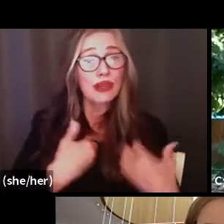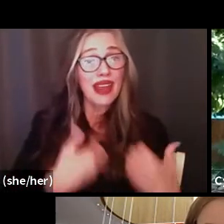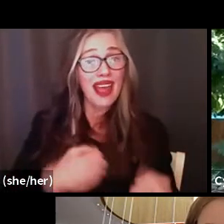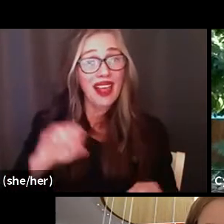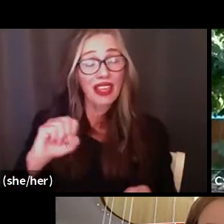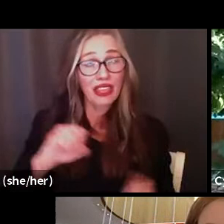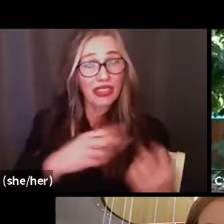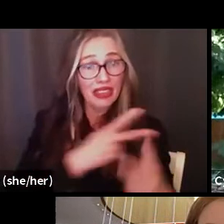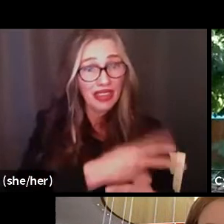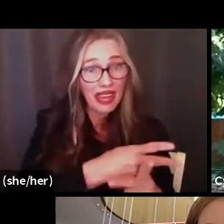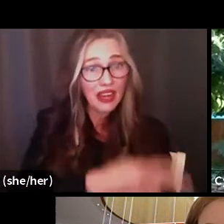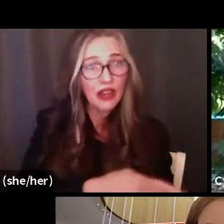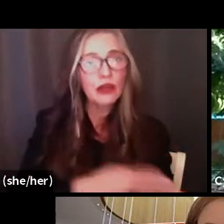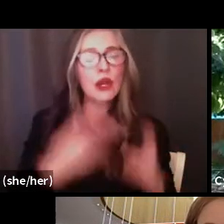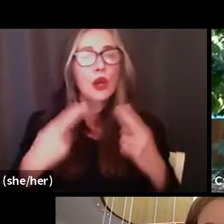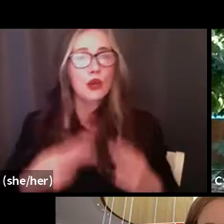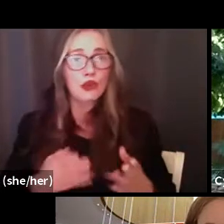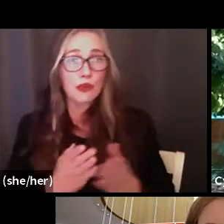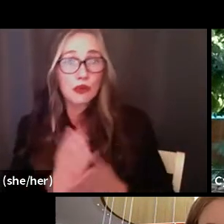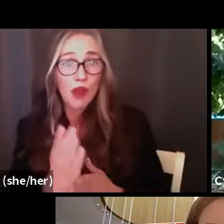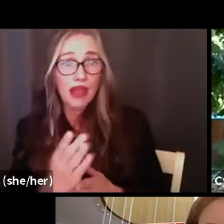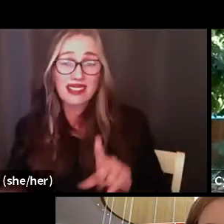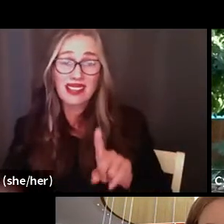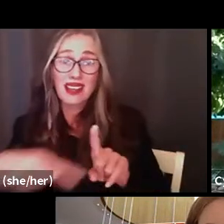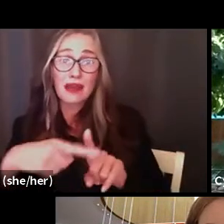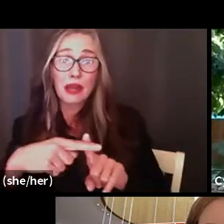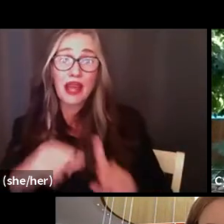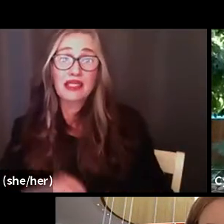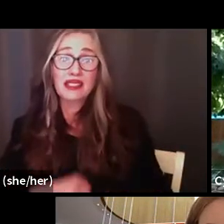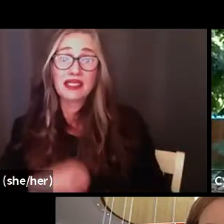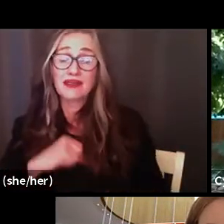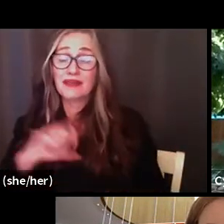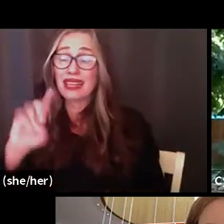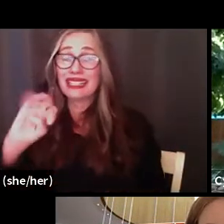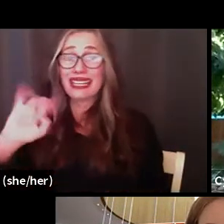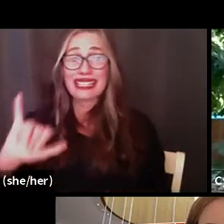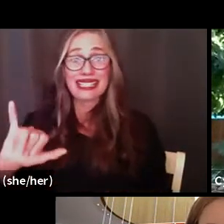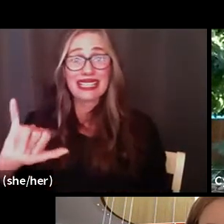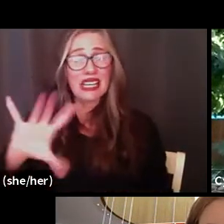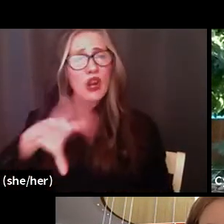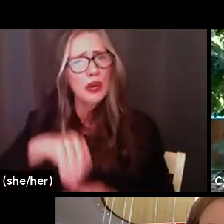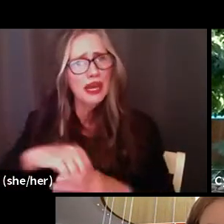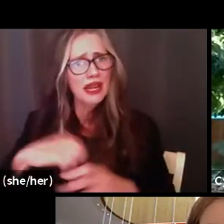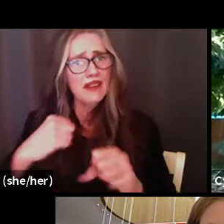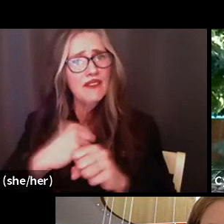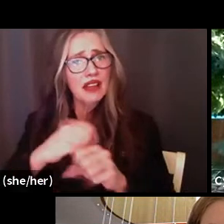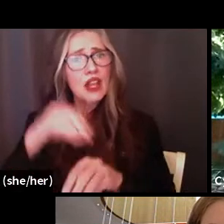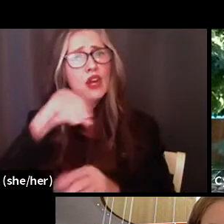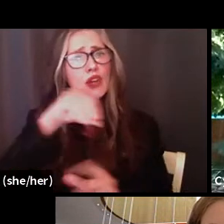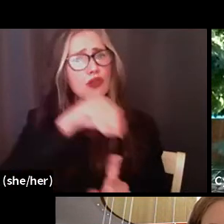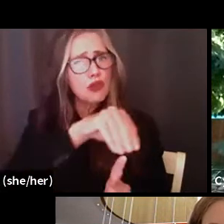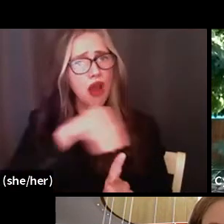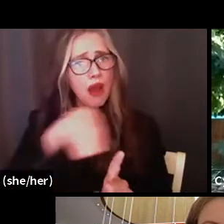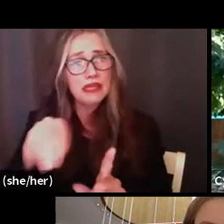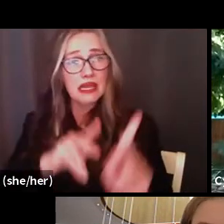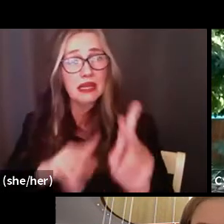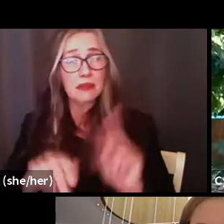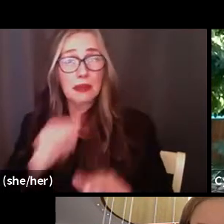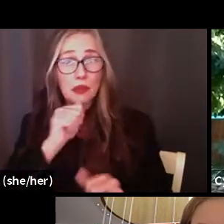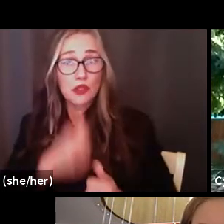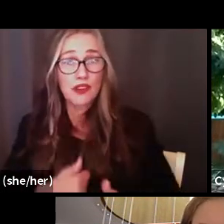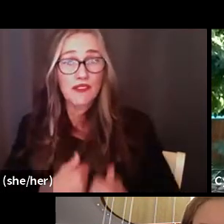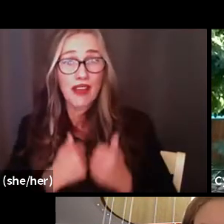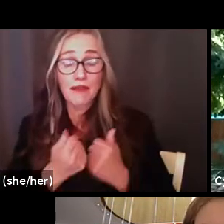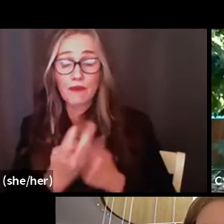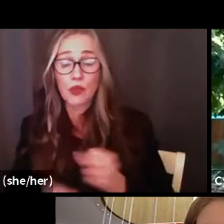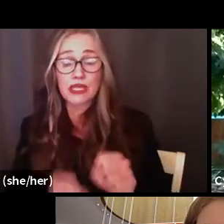so as cynthia mentioned ccwp became involved in the fight to compensate survivors a few years ago during a really critical time